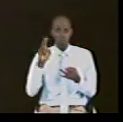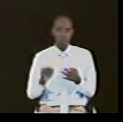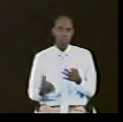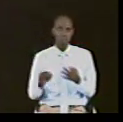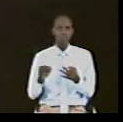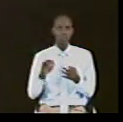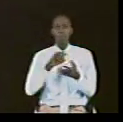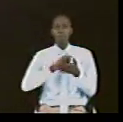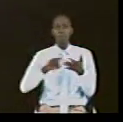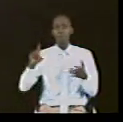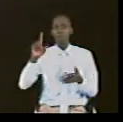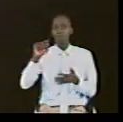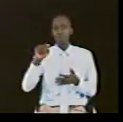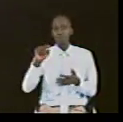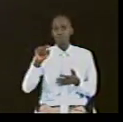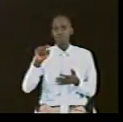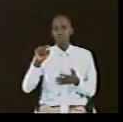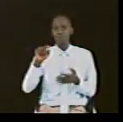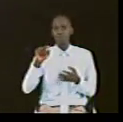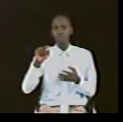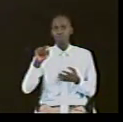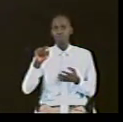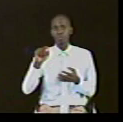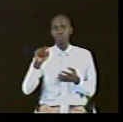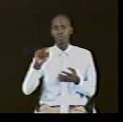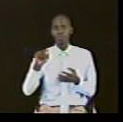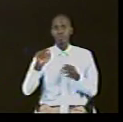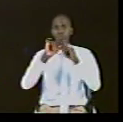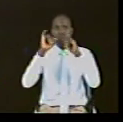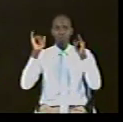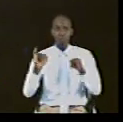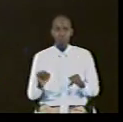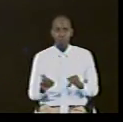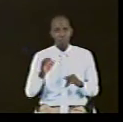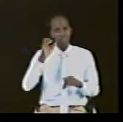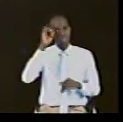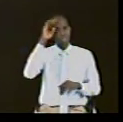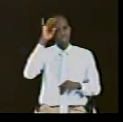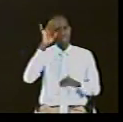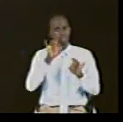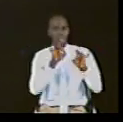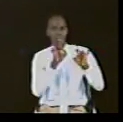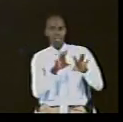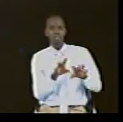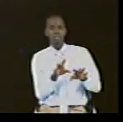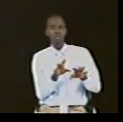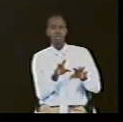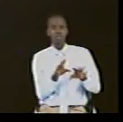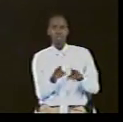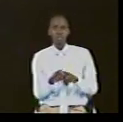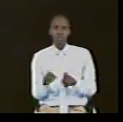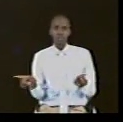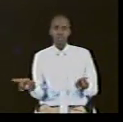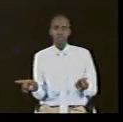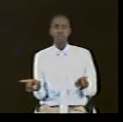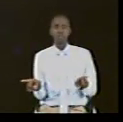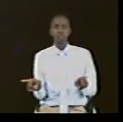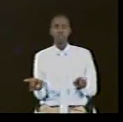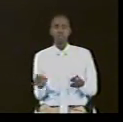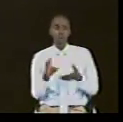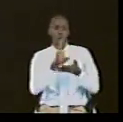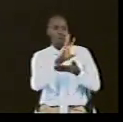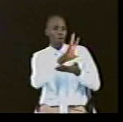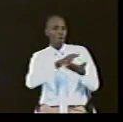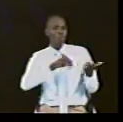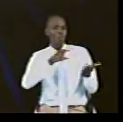verse 20, it tells us idolatry, witchcraft, hatred, variance, emulations. Emulations.